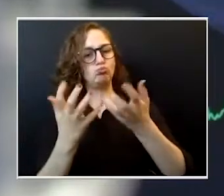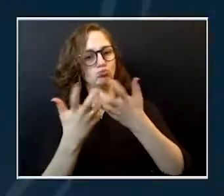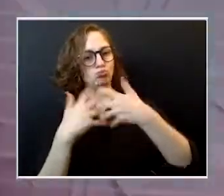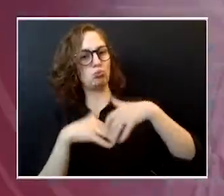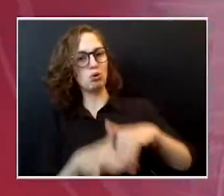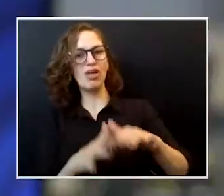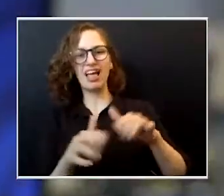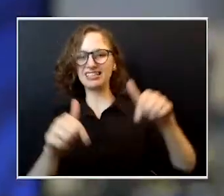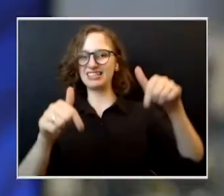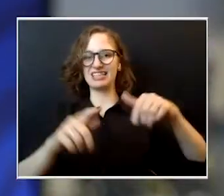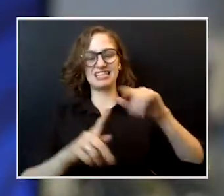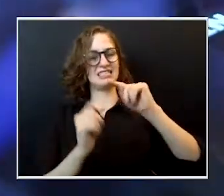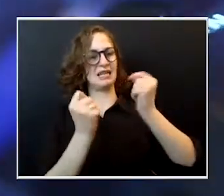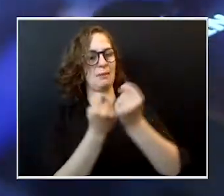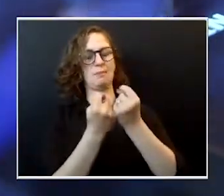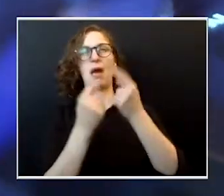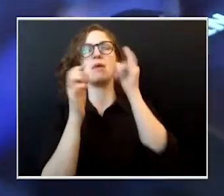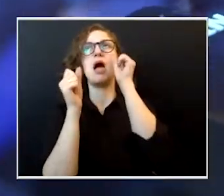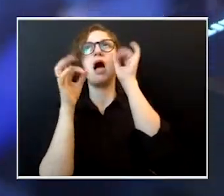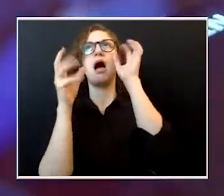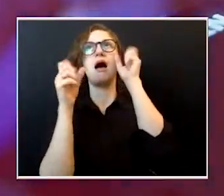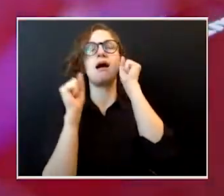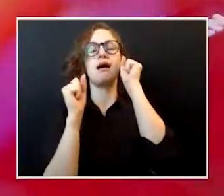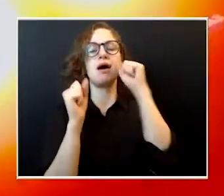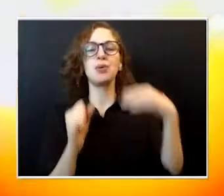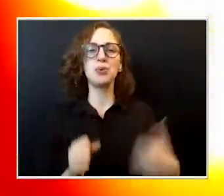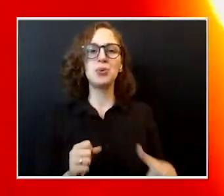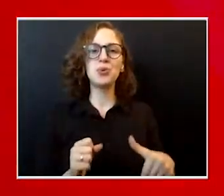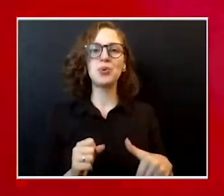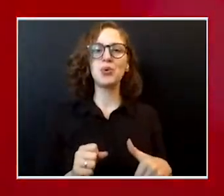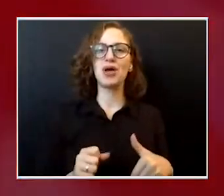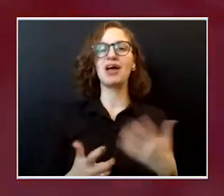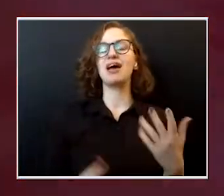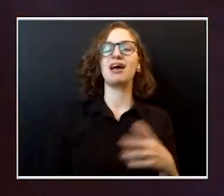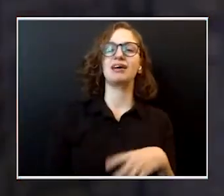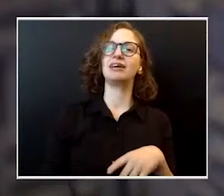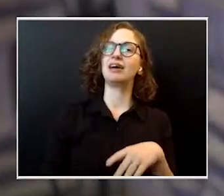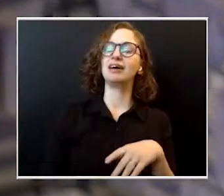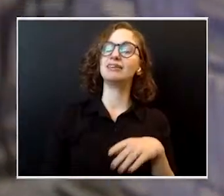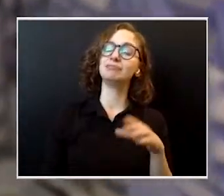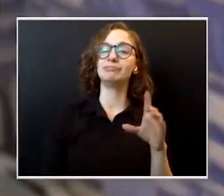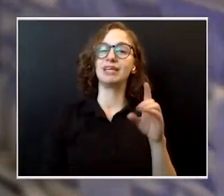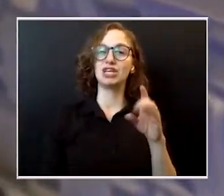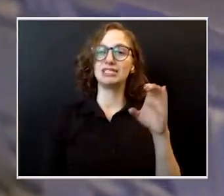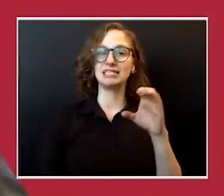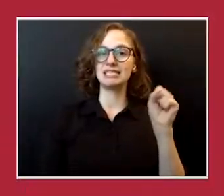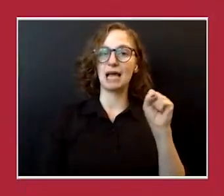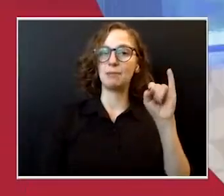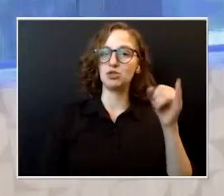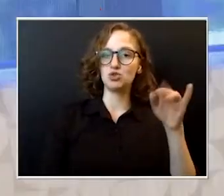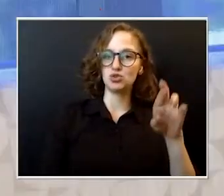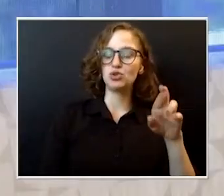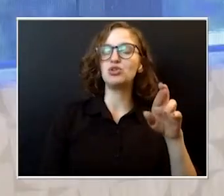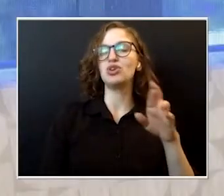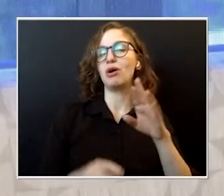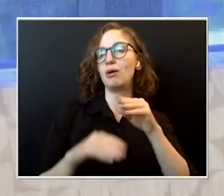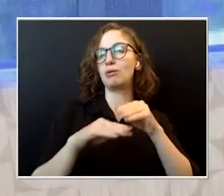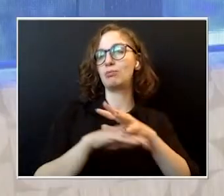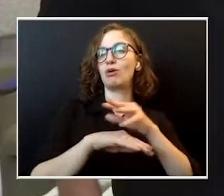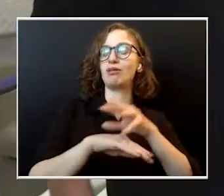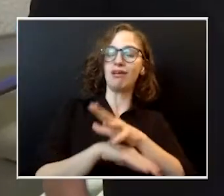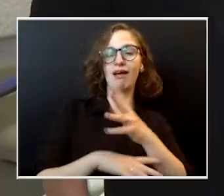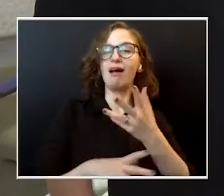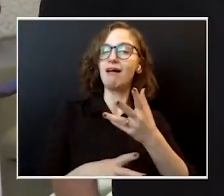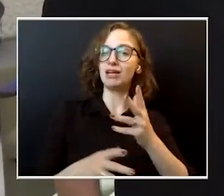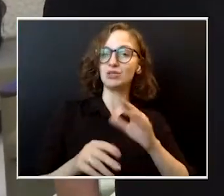just unreal. Stand by to set up show. And the Dolph C. Simons Jr. Family Broadcast Studio. Roll it. Always makes you feel like you're the